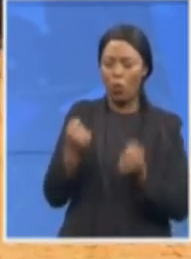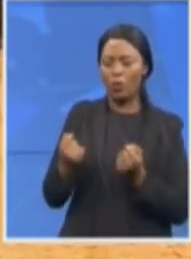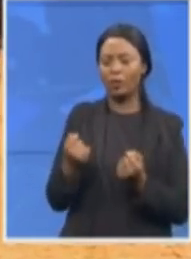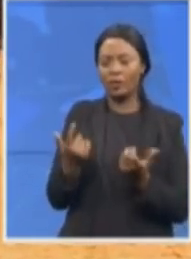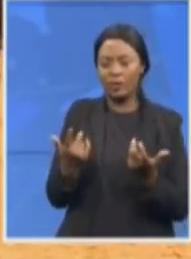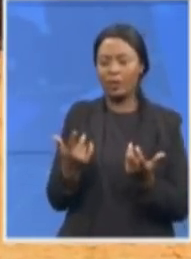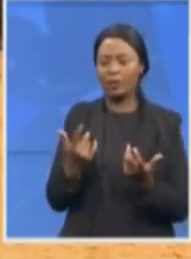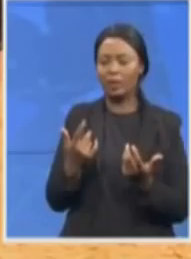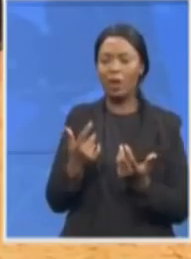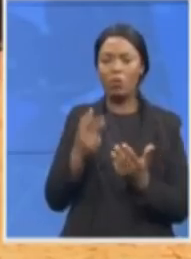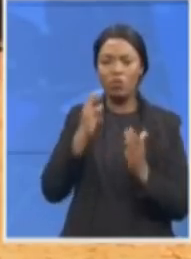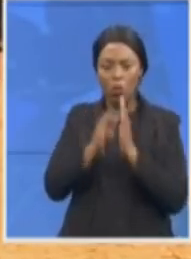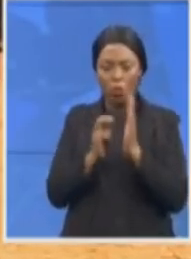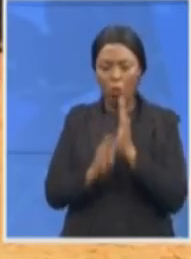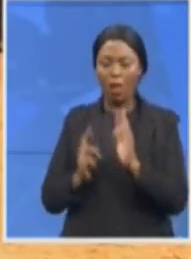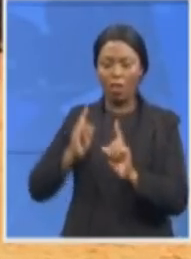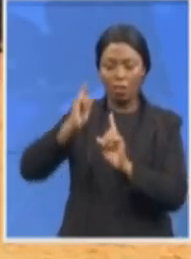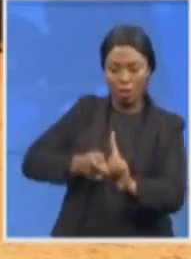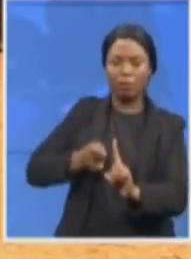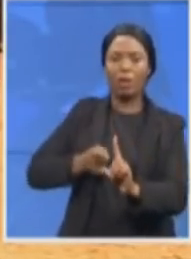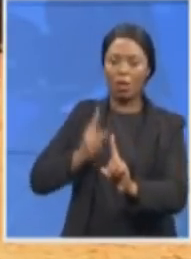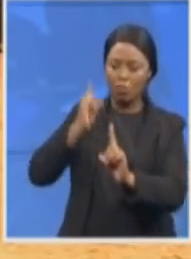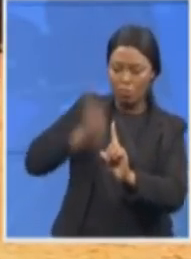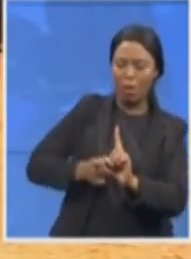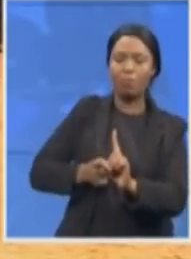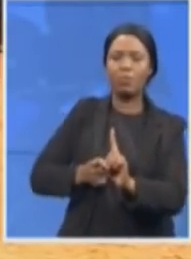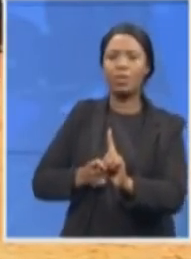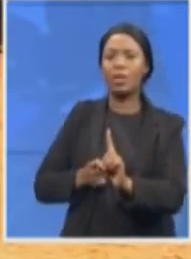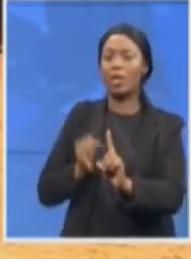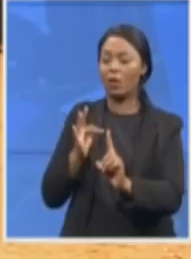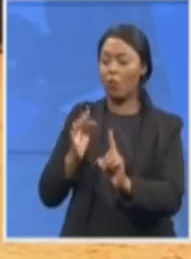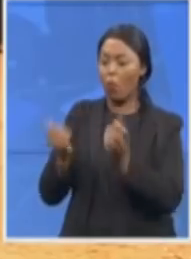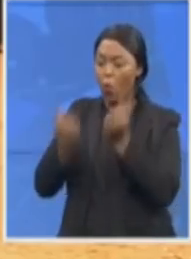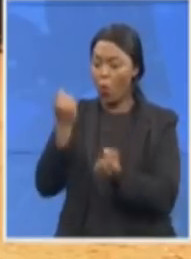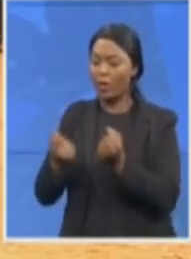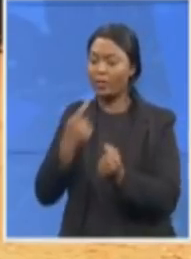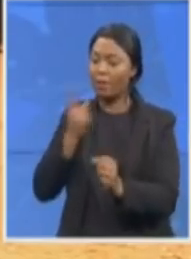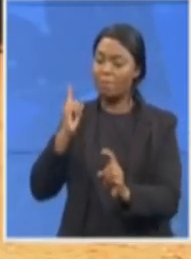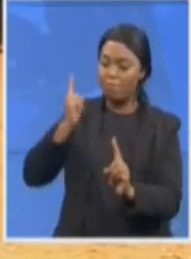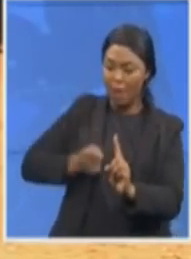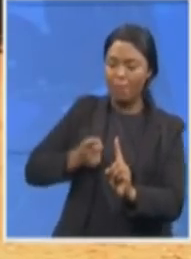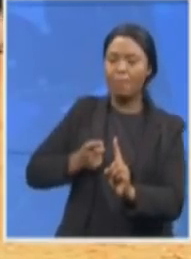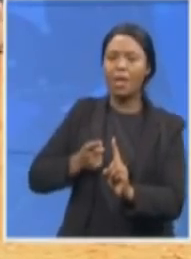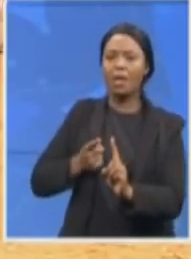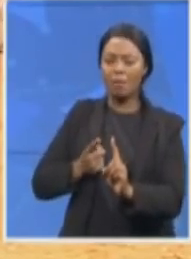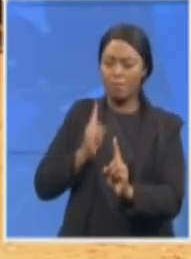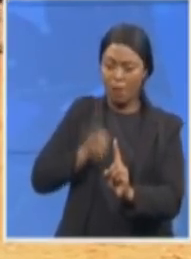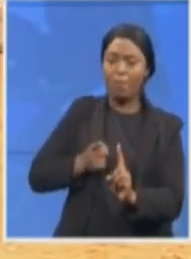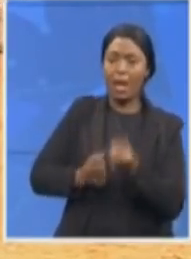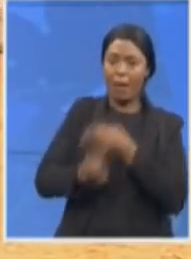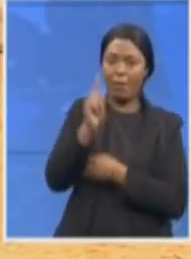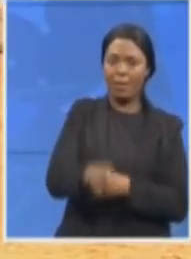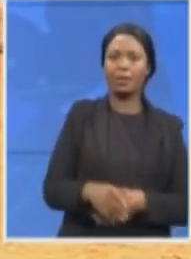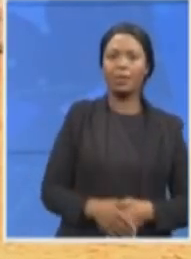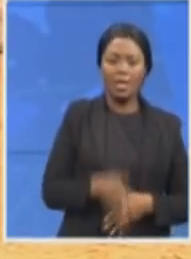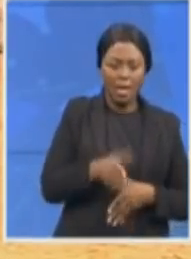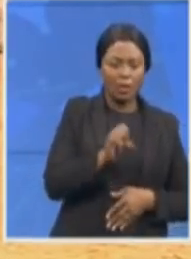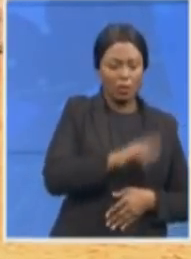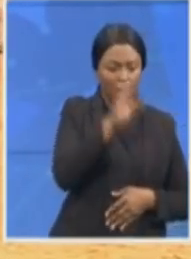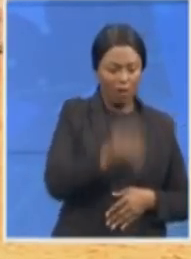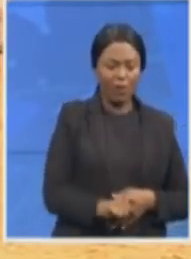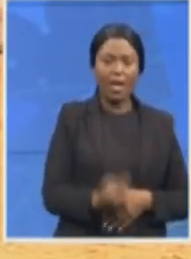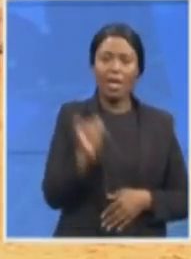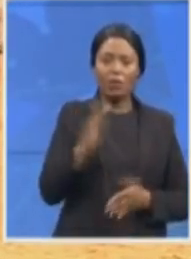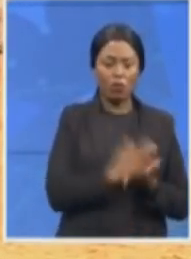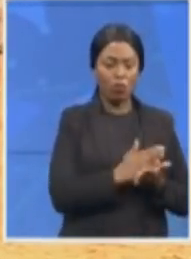continue. No, those people, they came here. In South Africa, if you are removing people, you must come with a paper in black and white. Those people, they don't come with